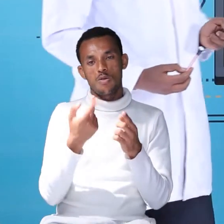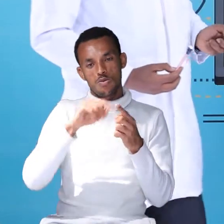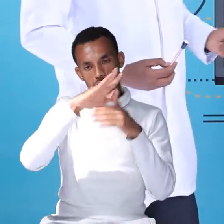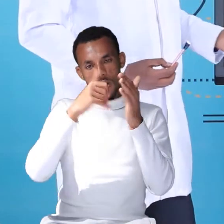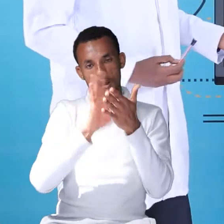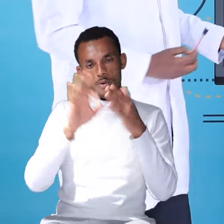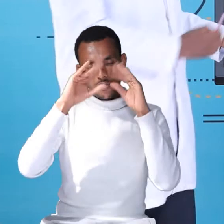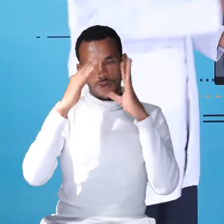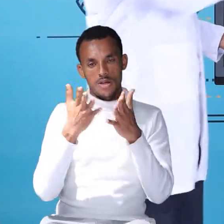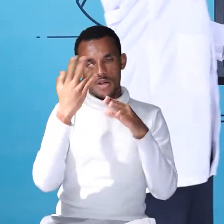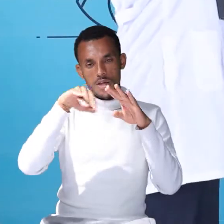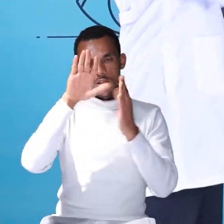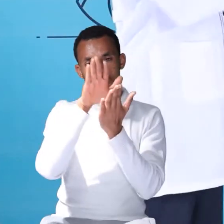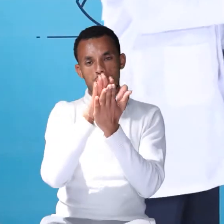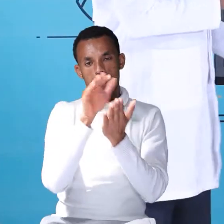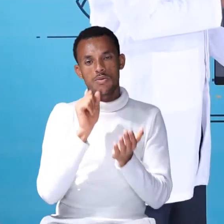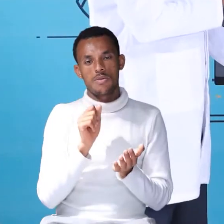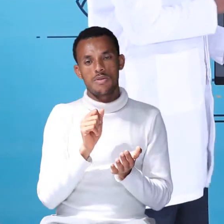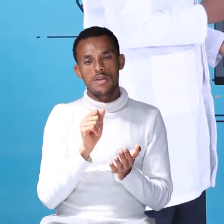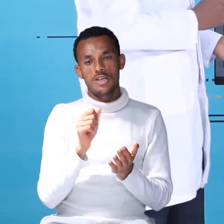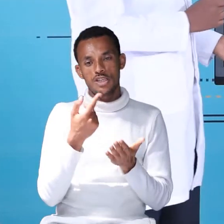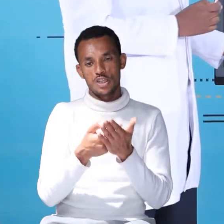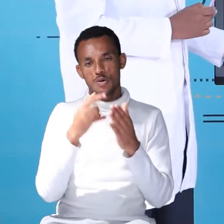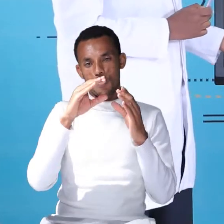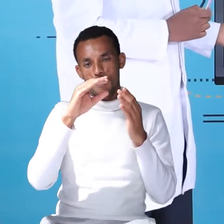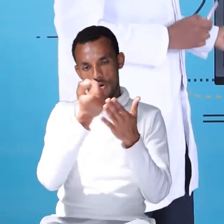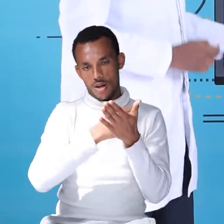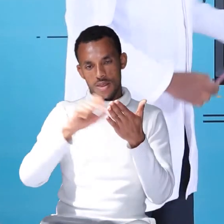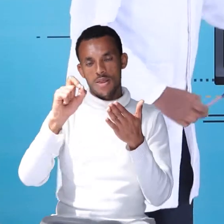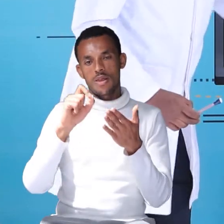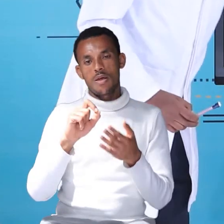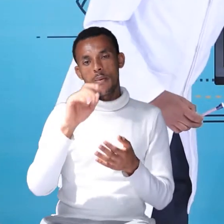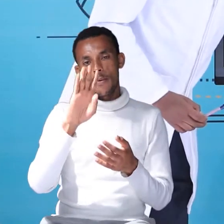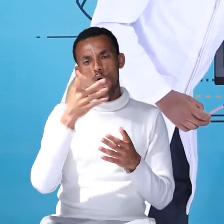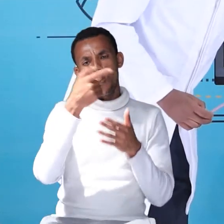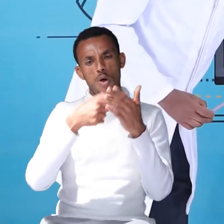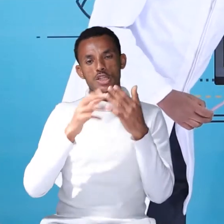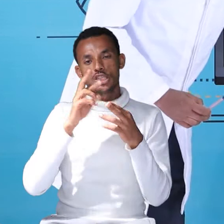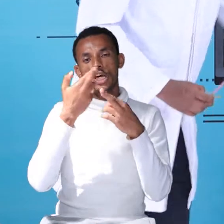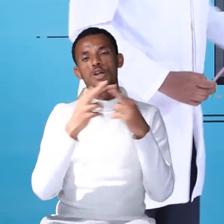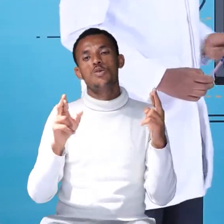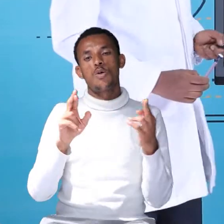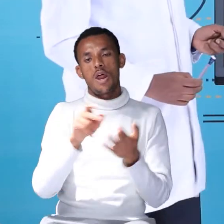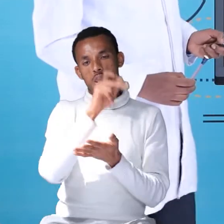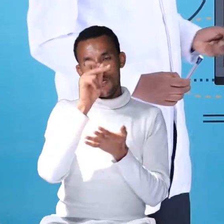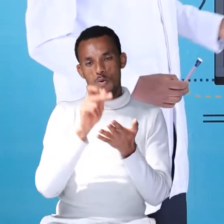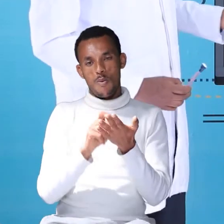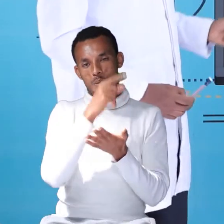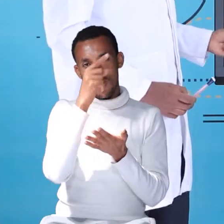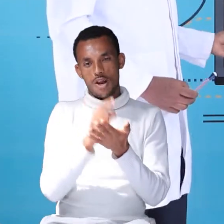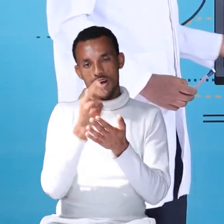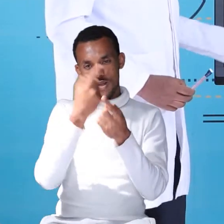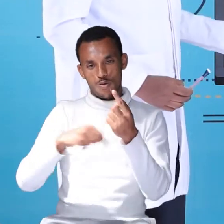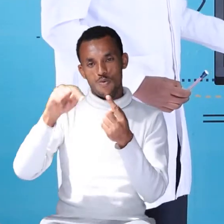number of teachers in that school? So this could be written. B, what is the ratio of diploma holders